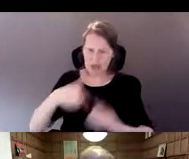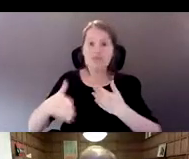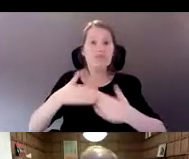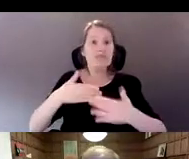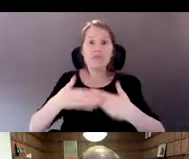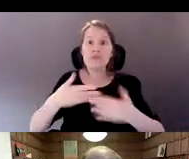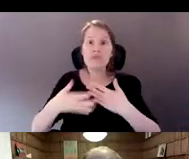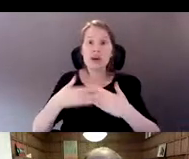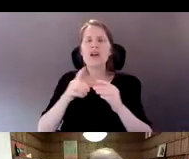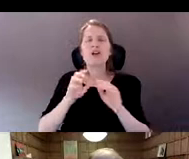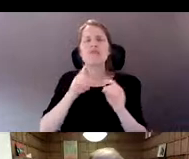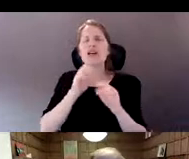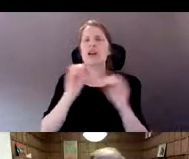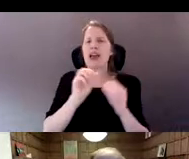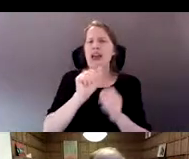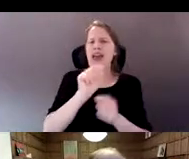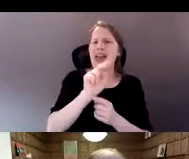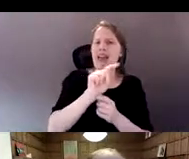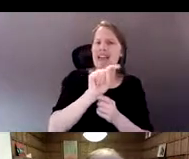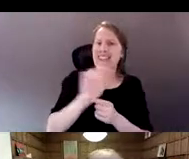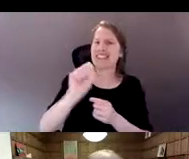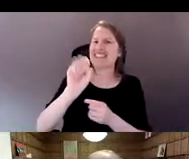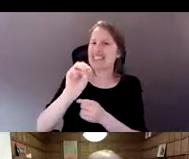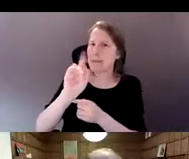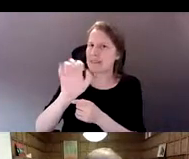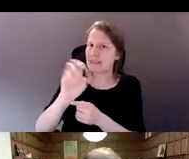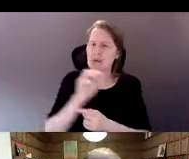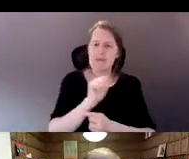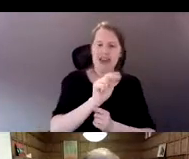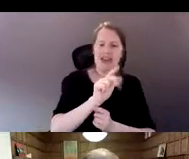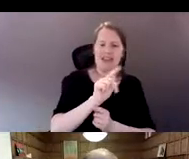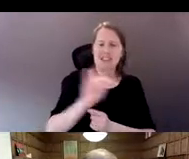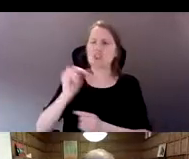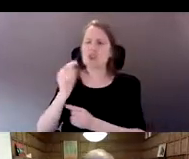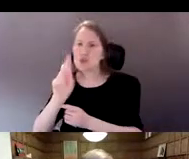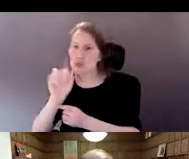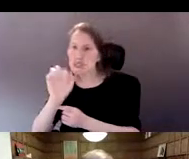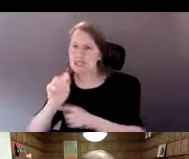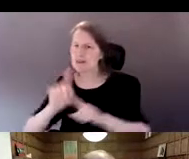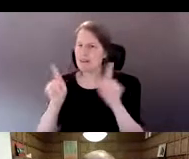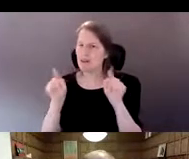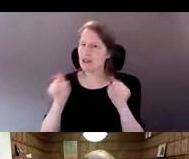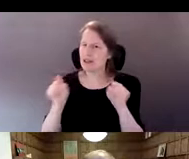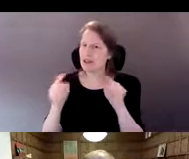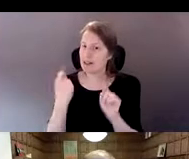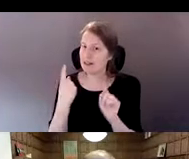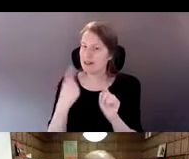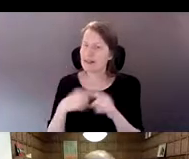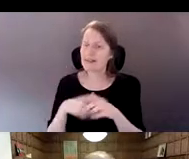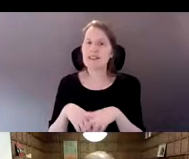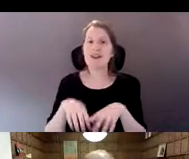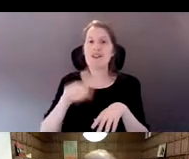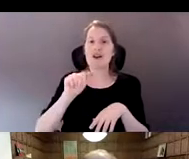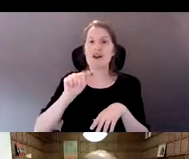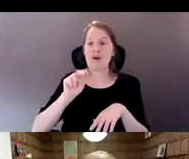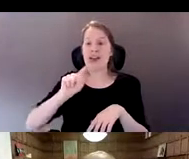no anti-Semitism. And what I'm trying to suggest is that actually it's precisely because anti-Judaism